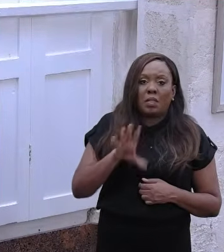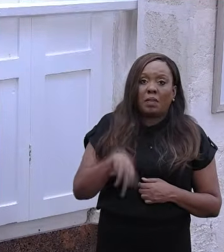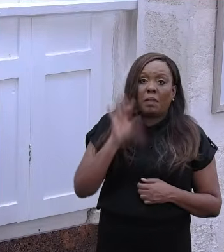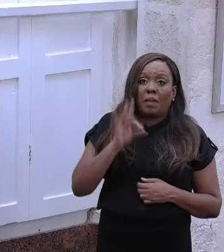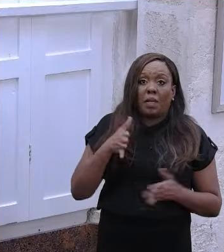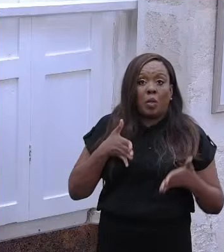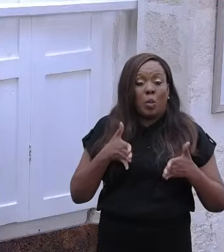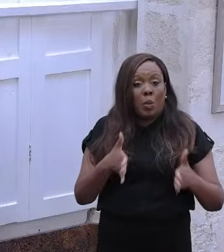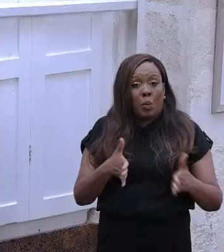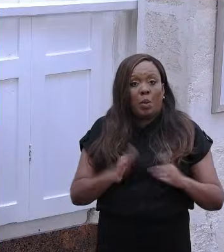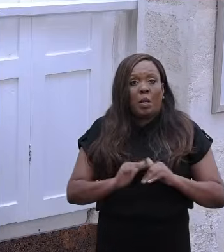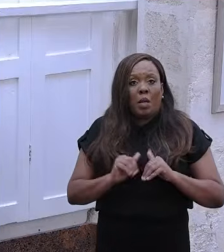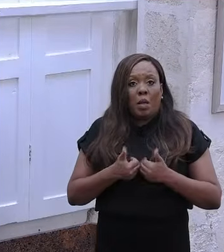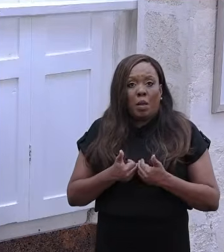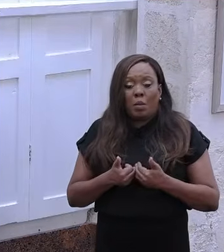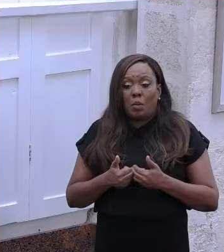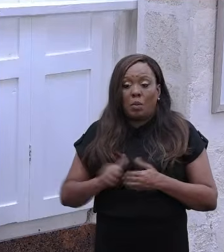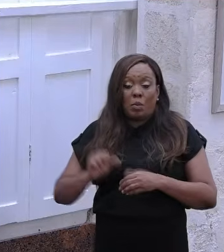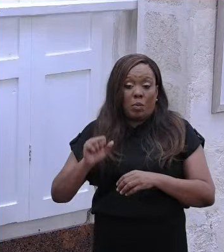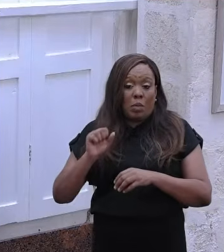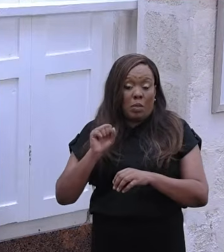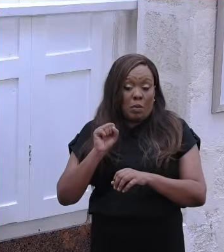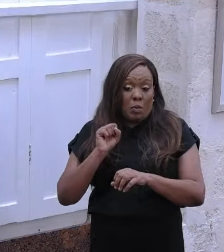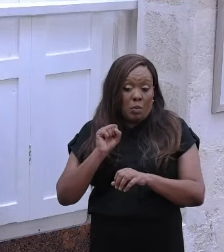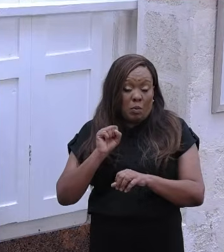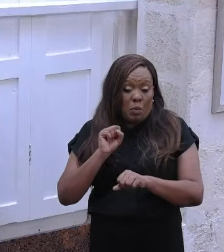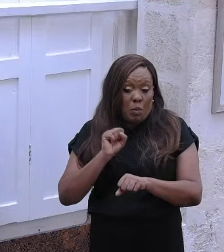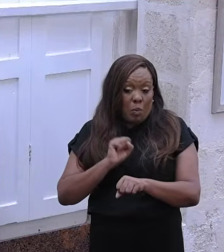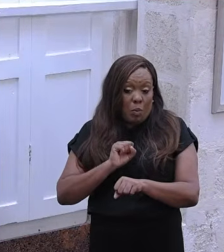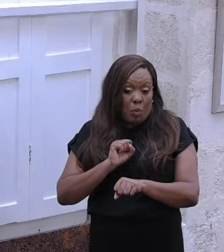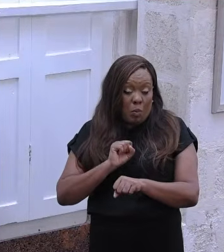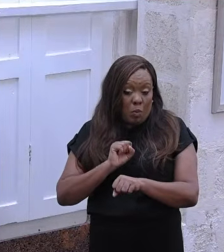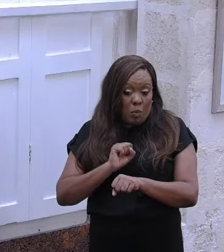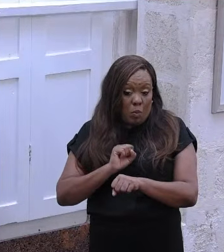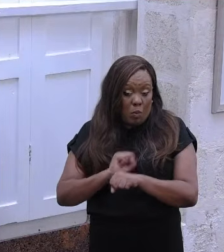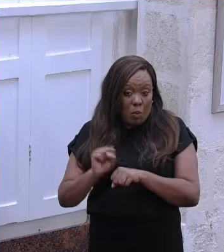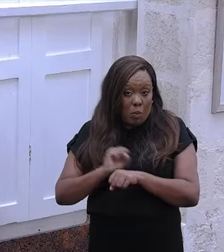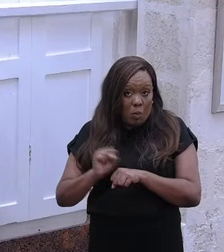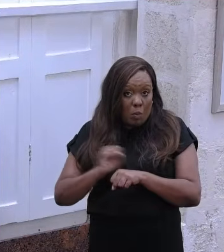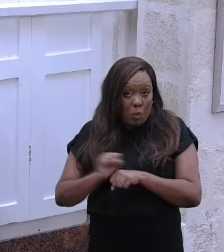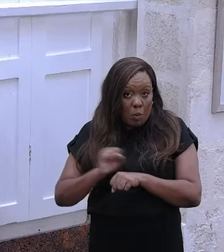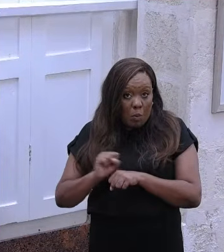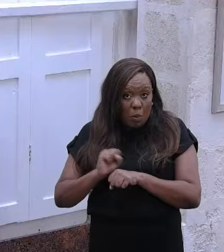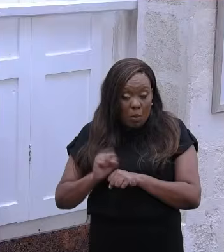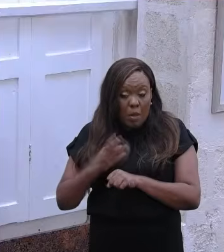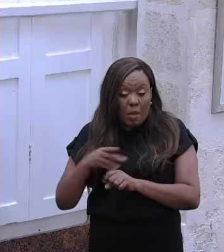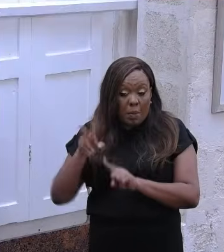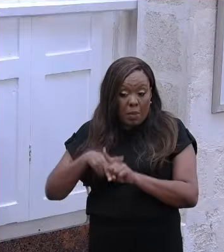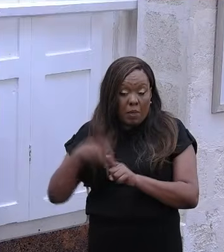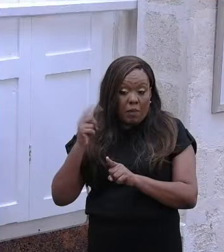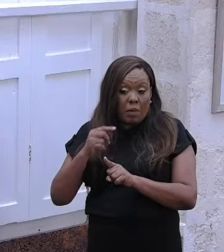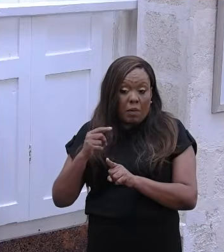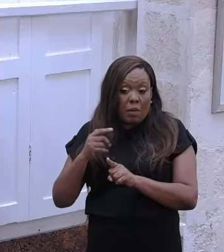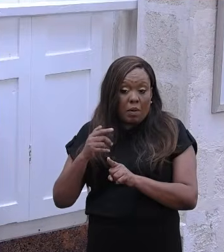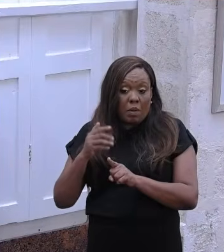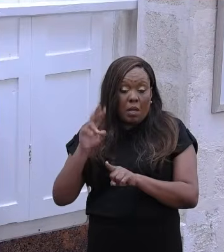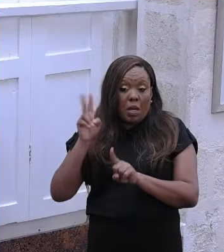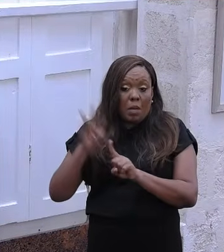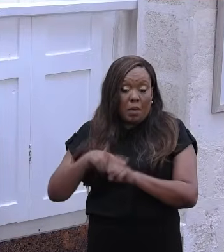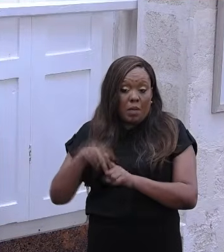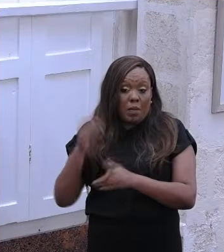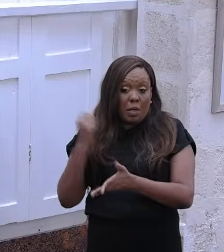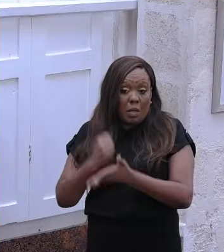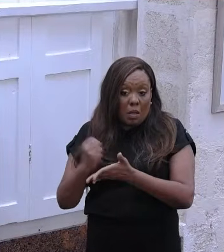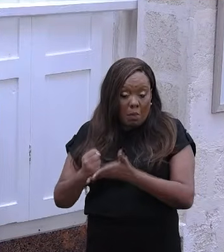efficacy and the whole issue of probity, so that we